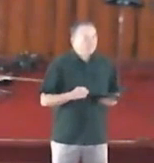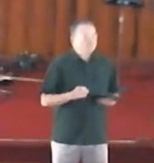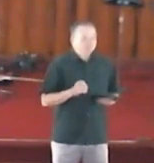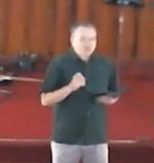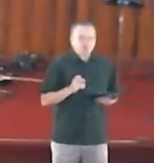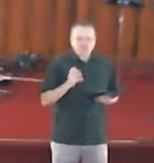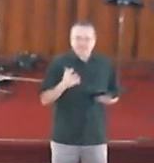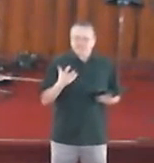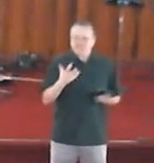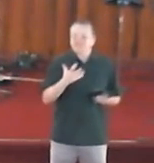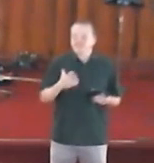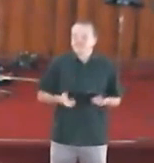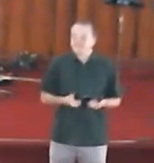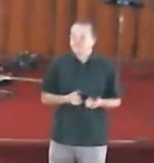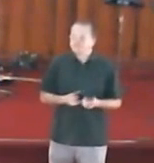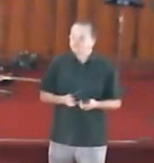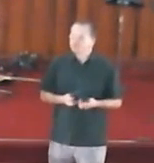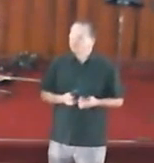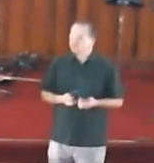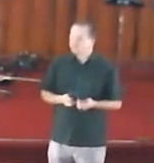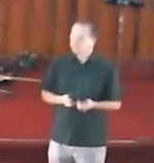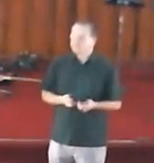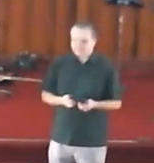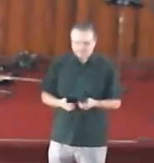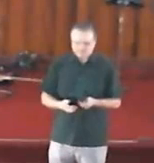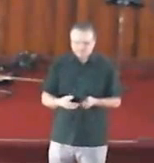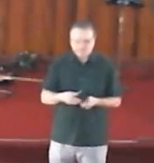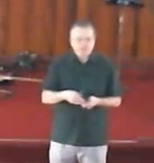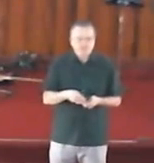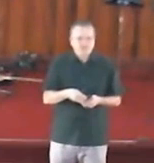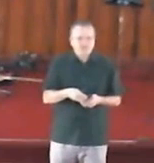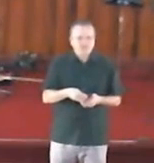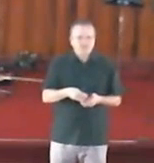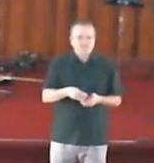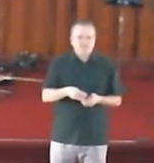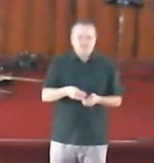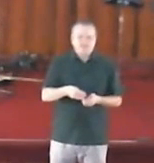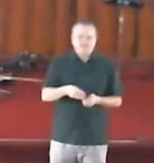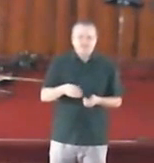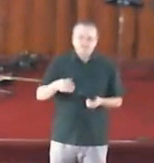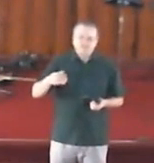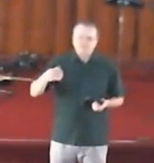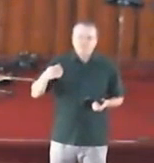El temor paraliza a las personas. Fear paralyzes people.